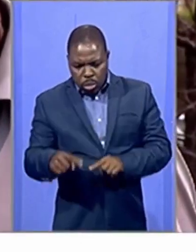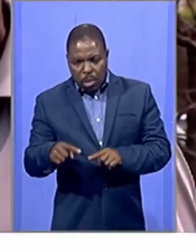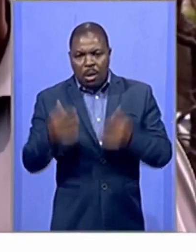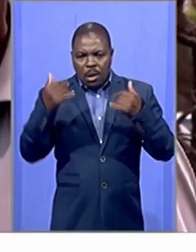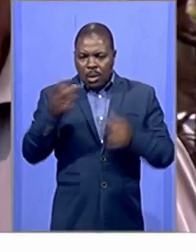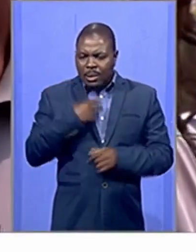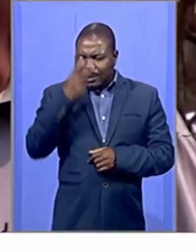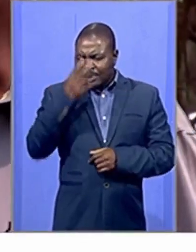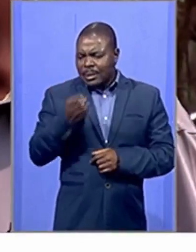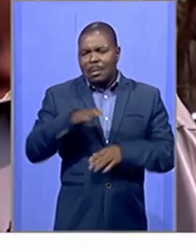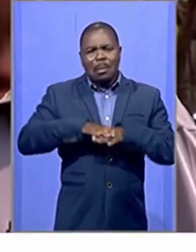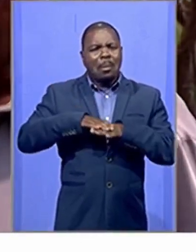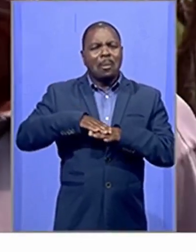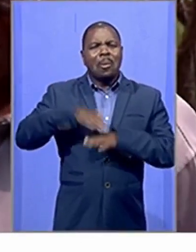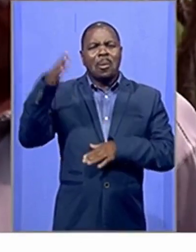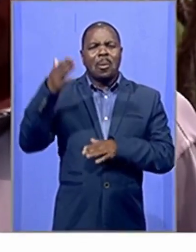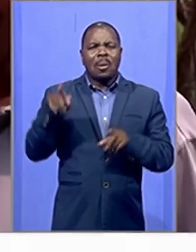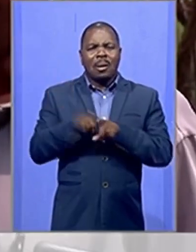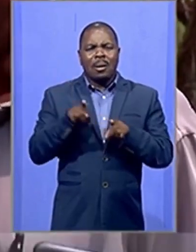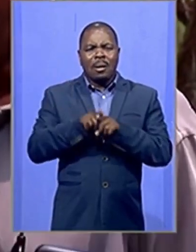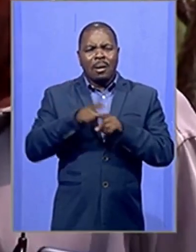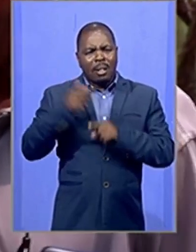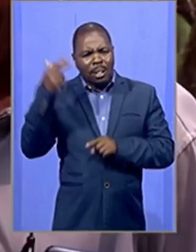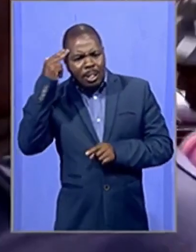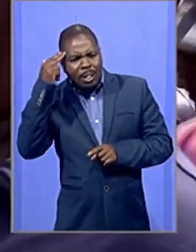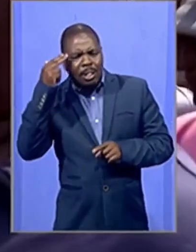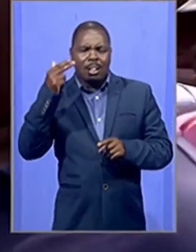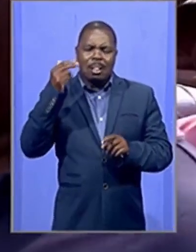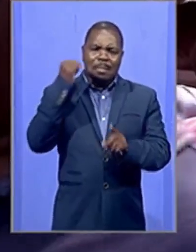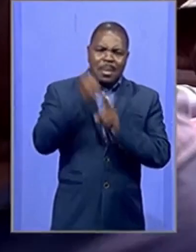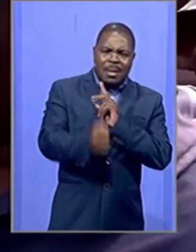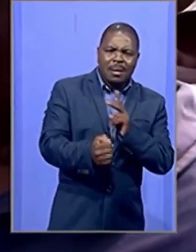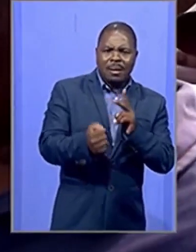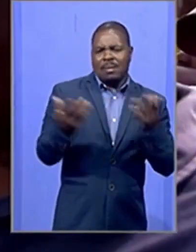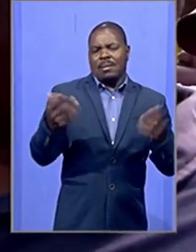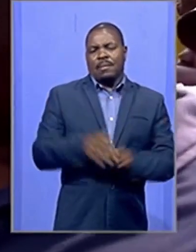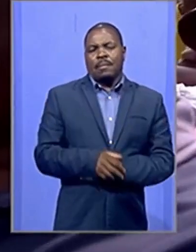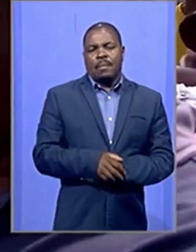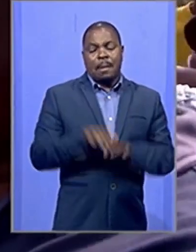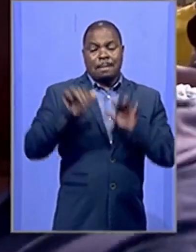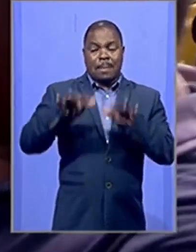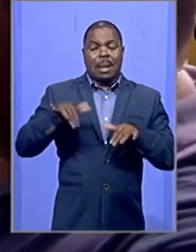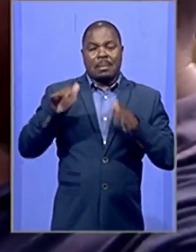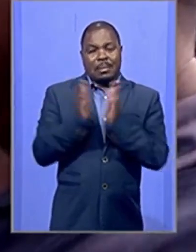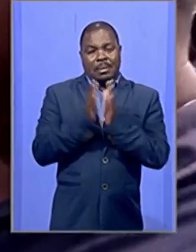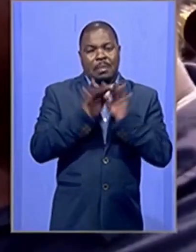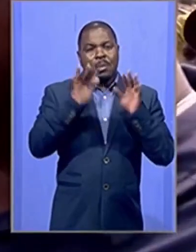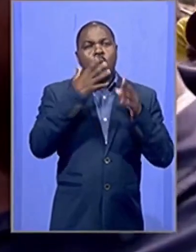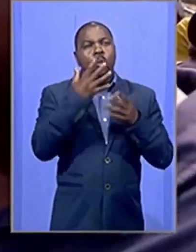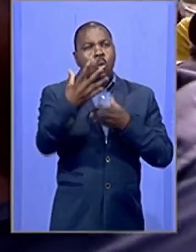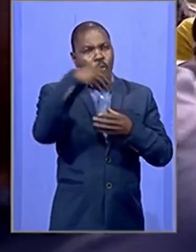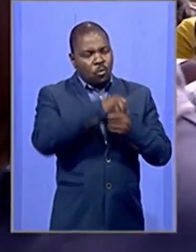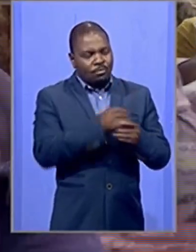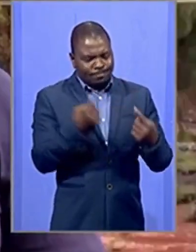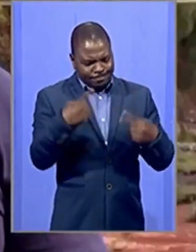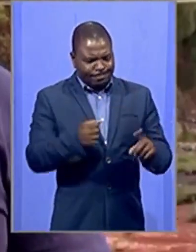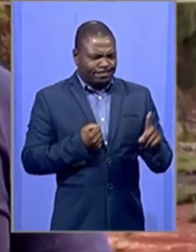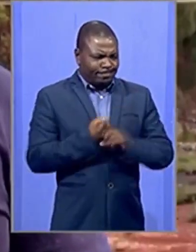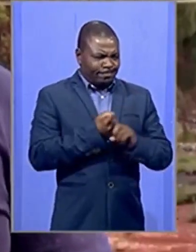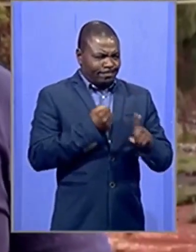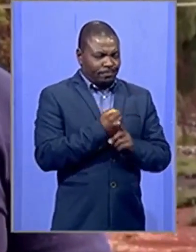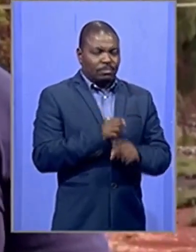seeing an increase in the hijackings and in the murder. Parlamente e kopa banna le seabe botlhe go thusa go lwantsha bosenyi bo.